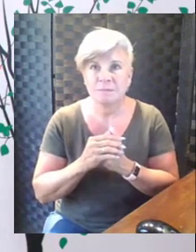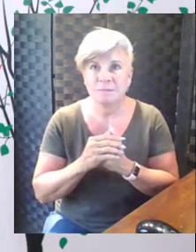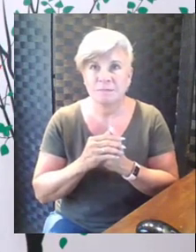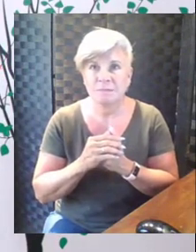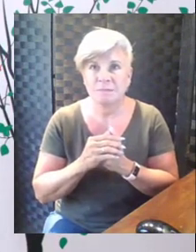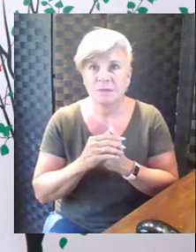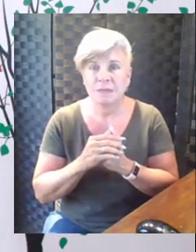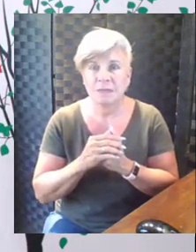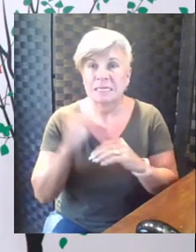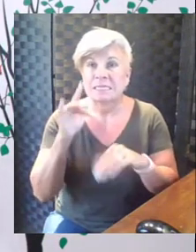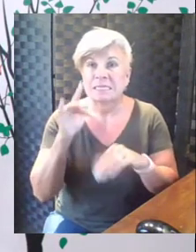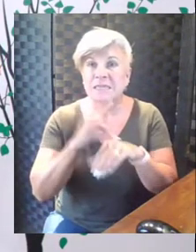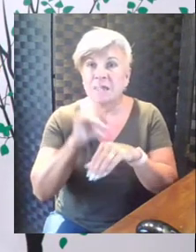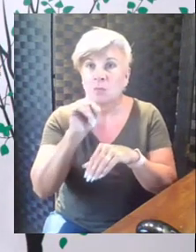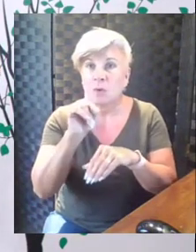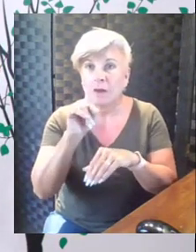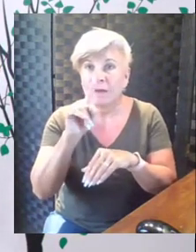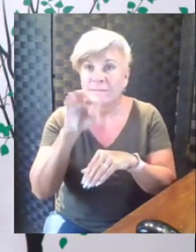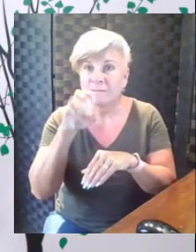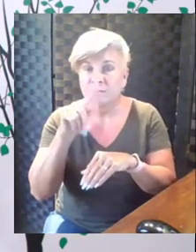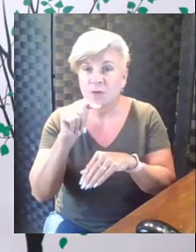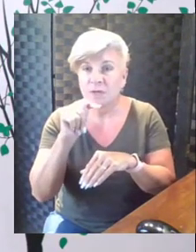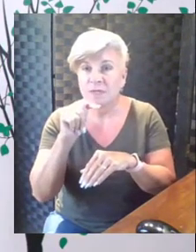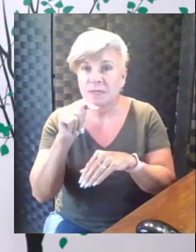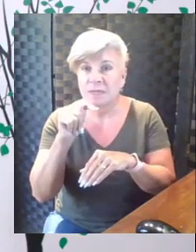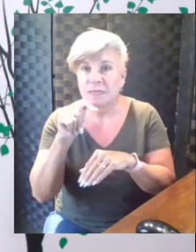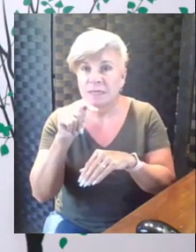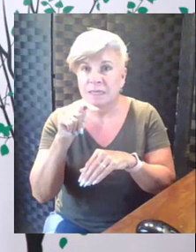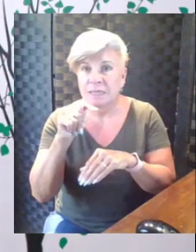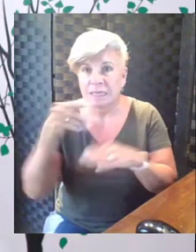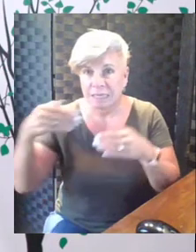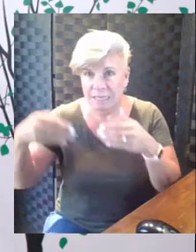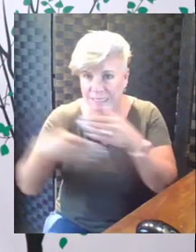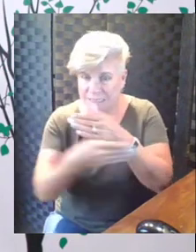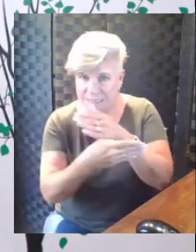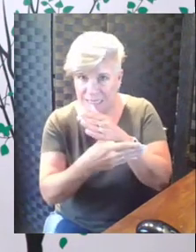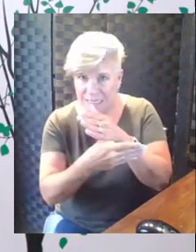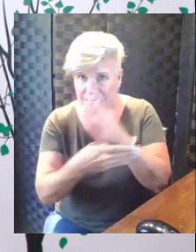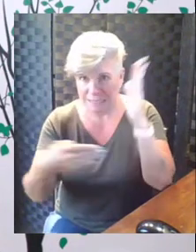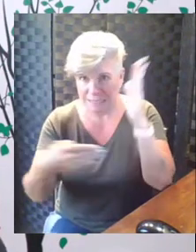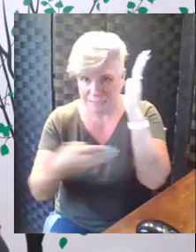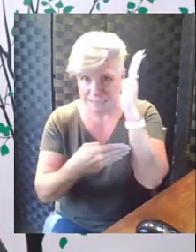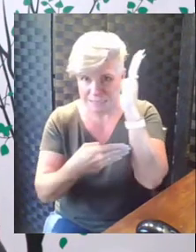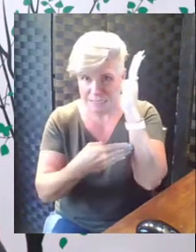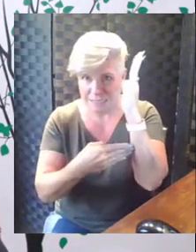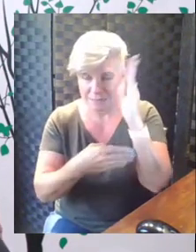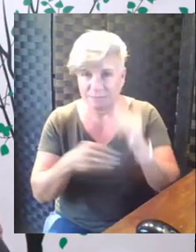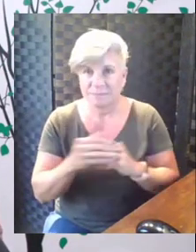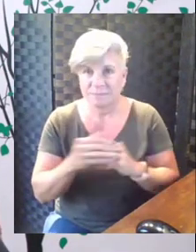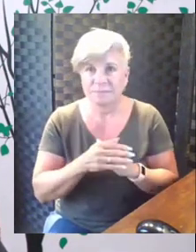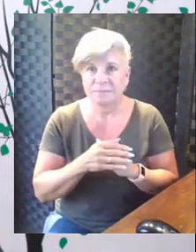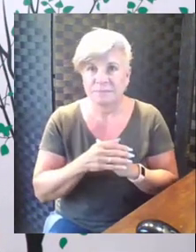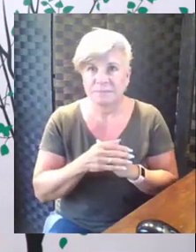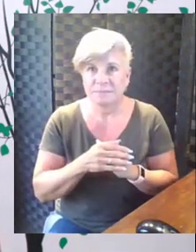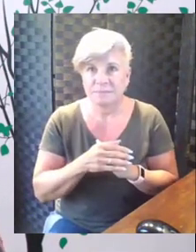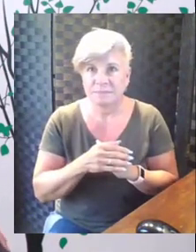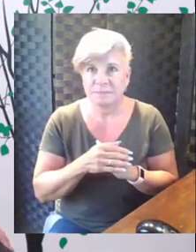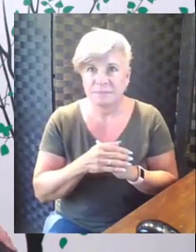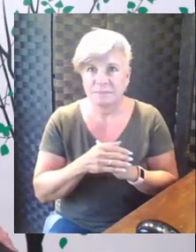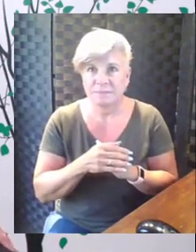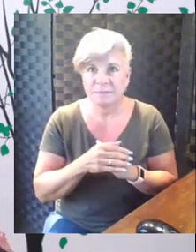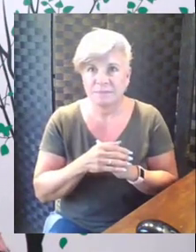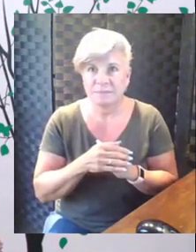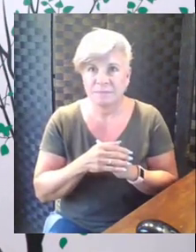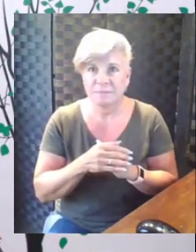to touch one foot to the inside of your opposite calf. So you're going to lift it up, and you're just going